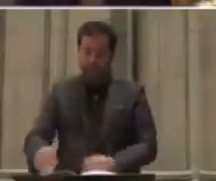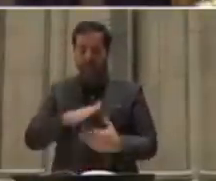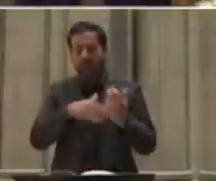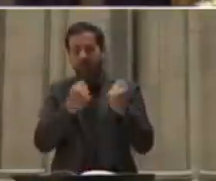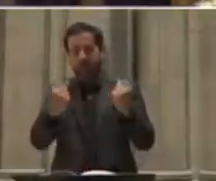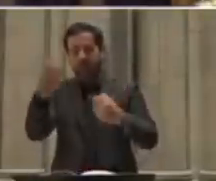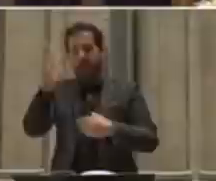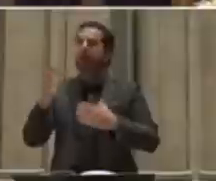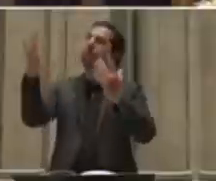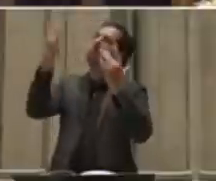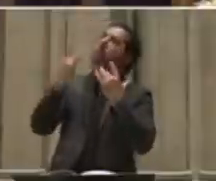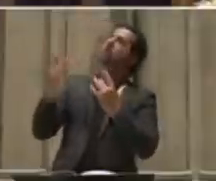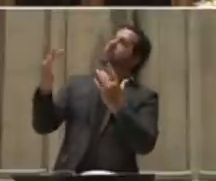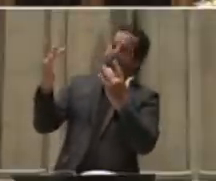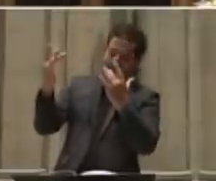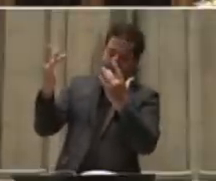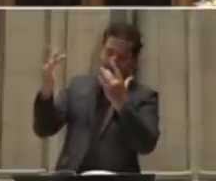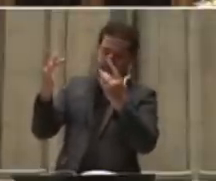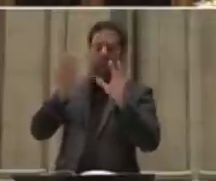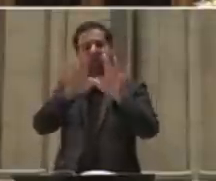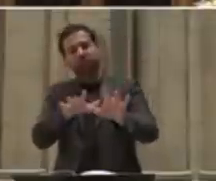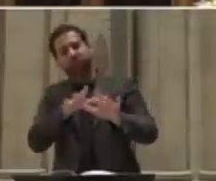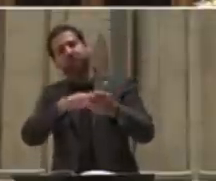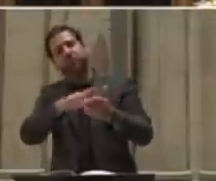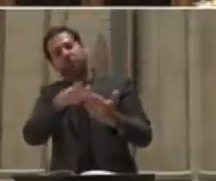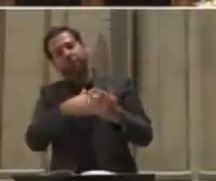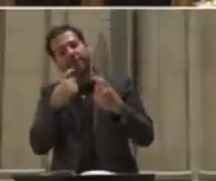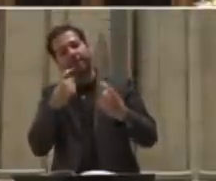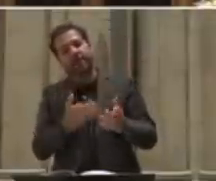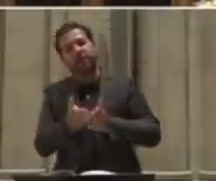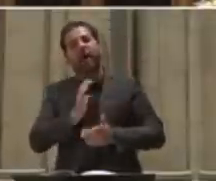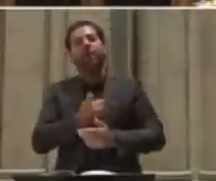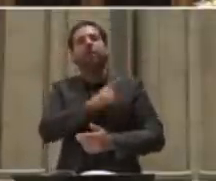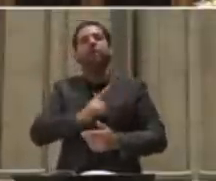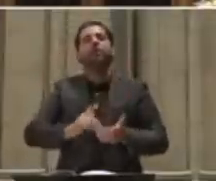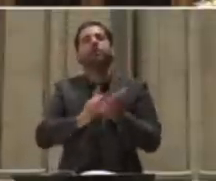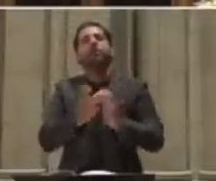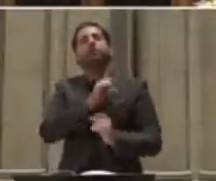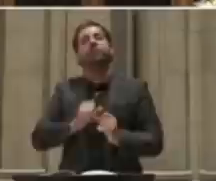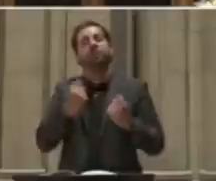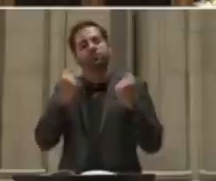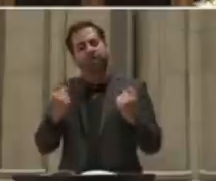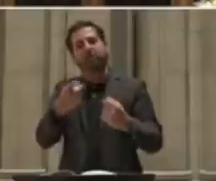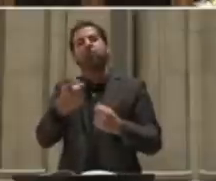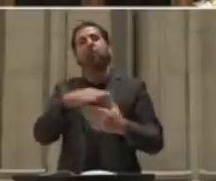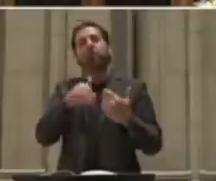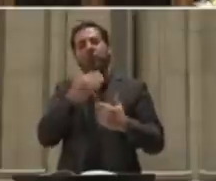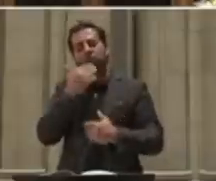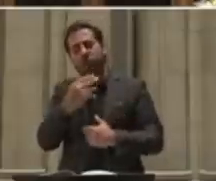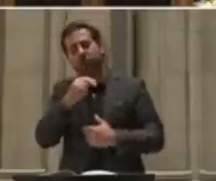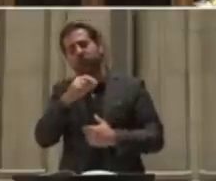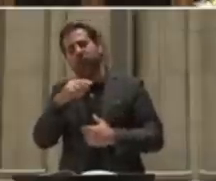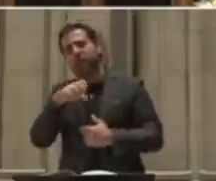Almighty God, have mercy on you. Forgive you all your sins through our Lord Jesus Christ, strengthen you in all goodness,